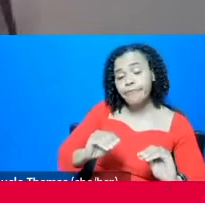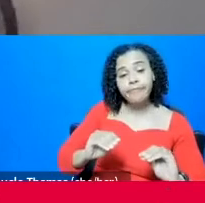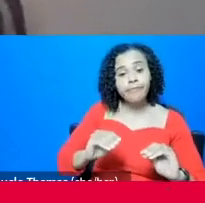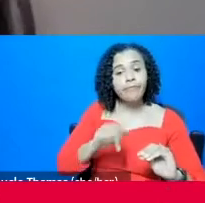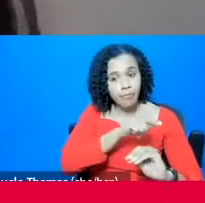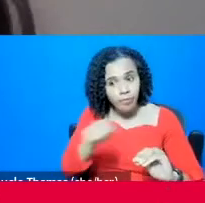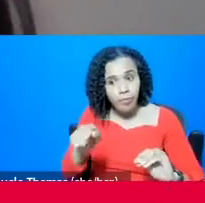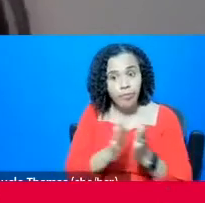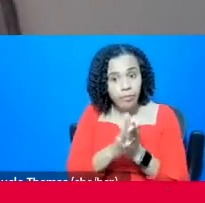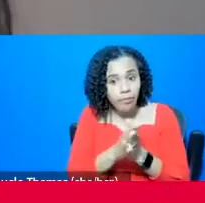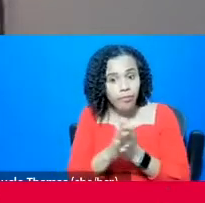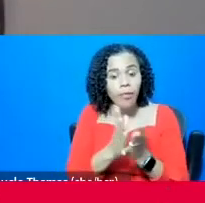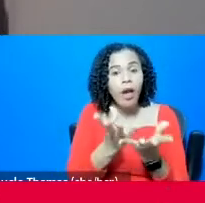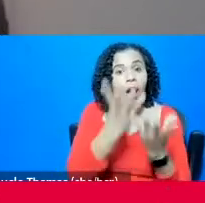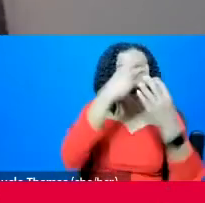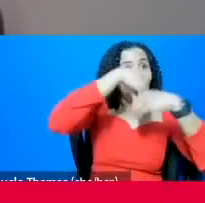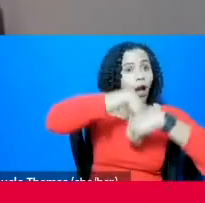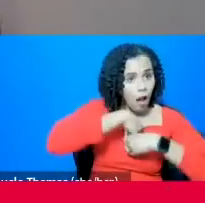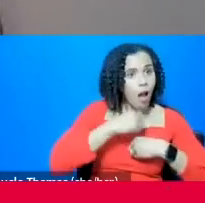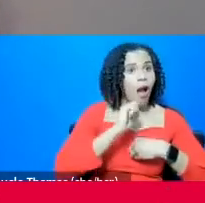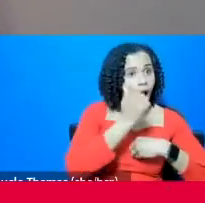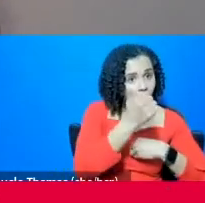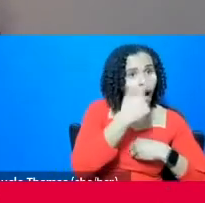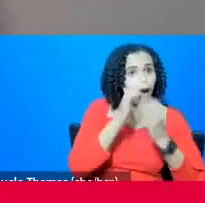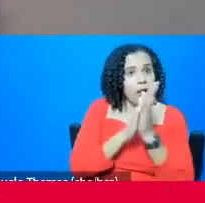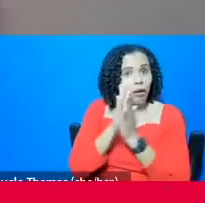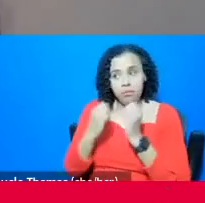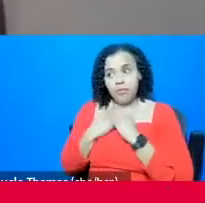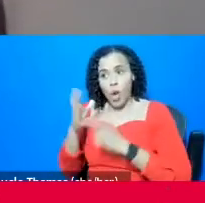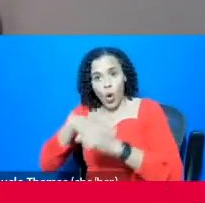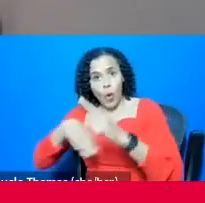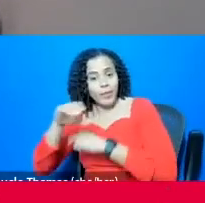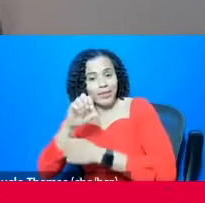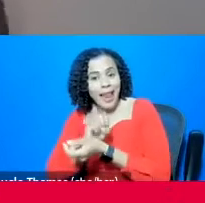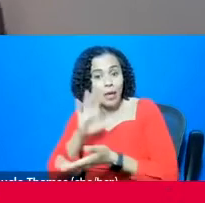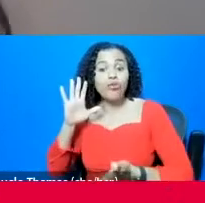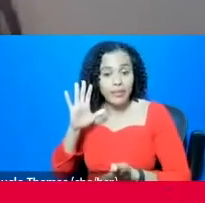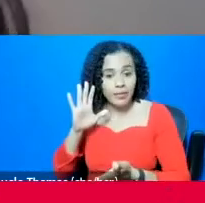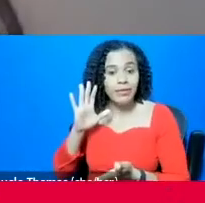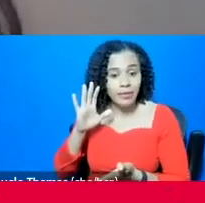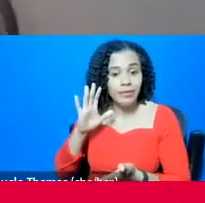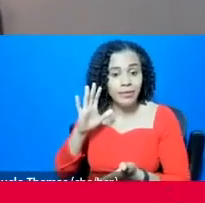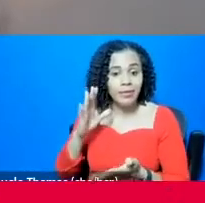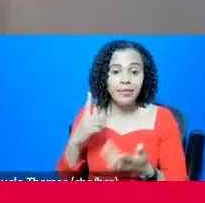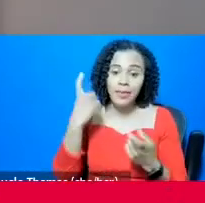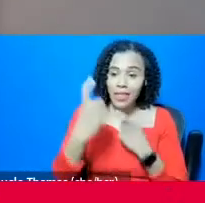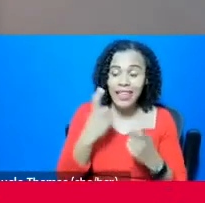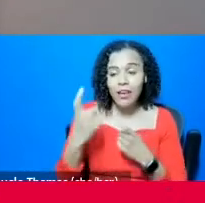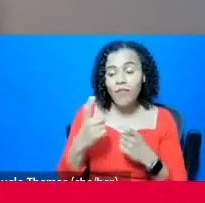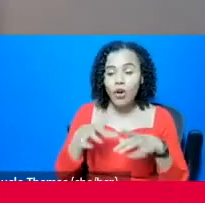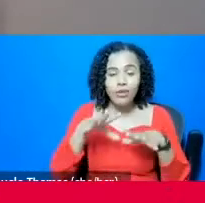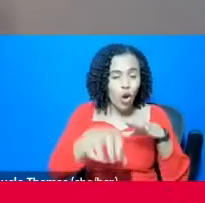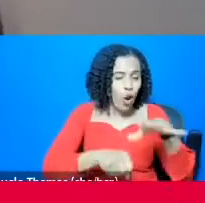the knowledge to liberate their communities. And in particular, over the last century or so, in the wake of the decolonization and